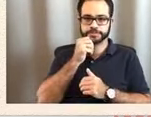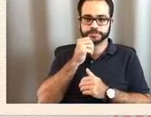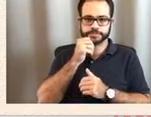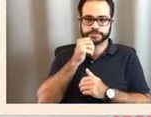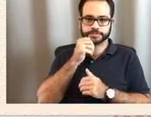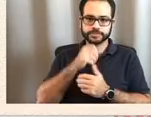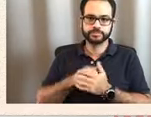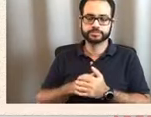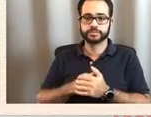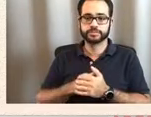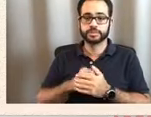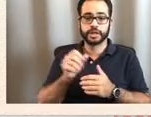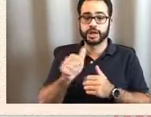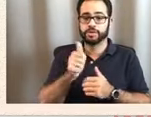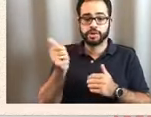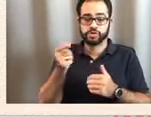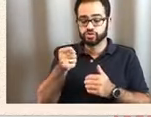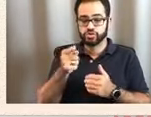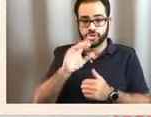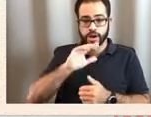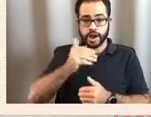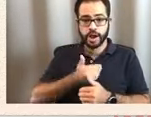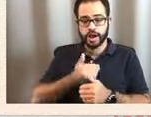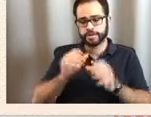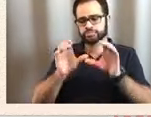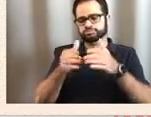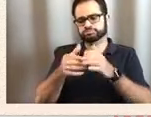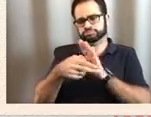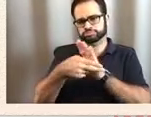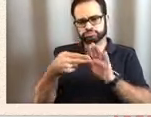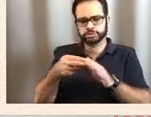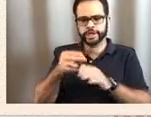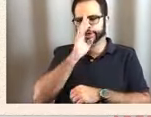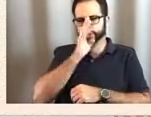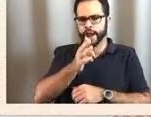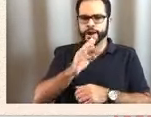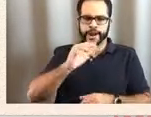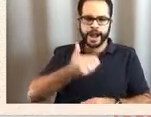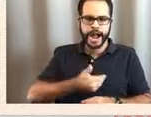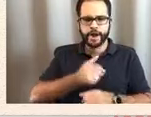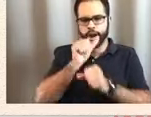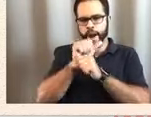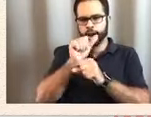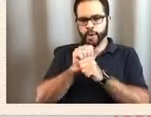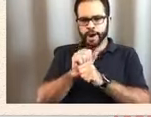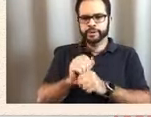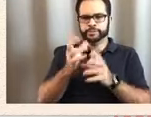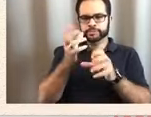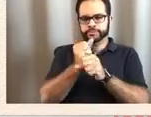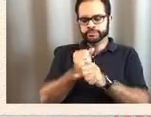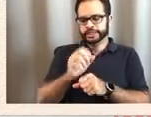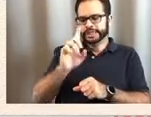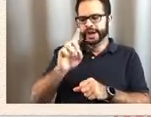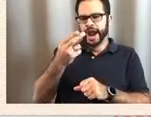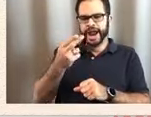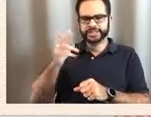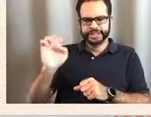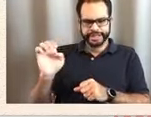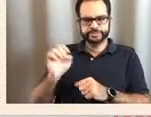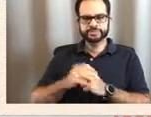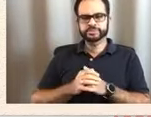Everyone else you hire will be classified as a directly hired employee, or DHE. A directly